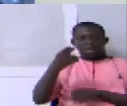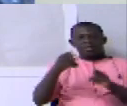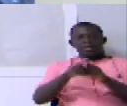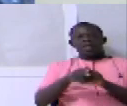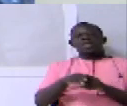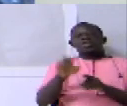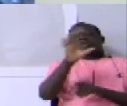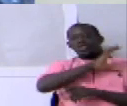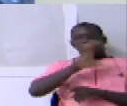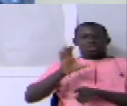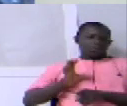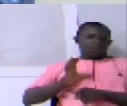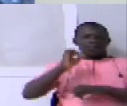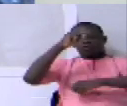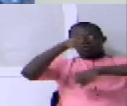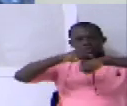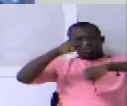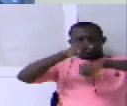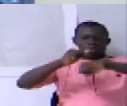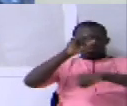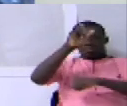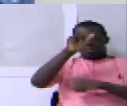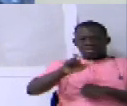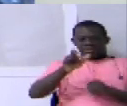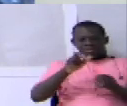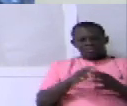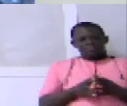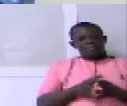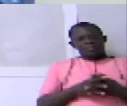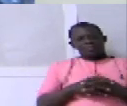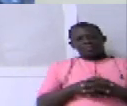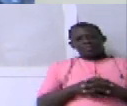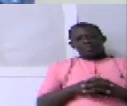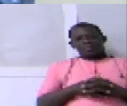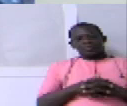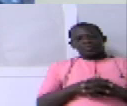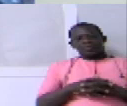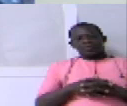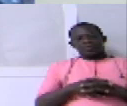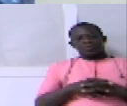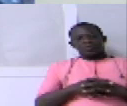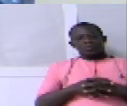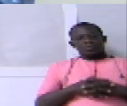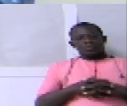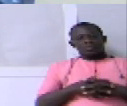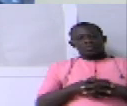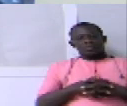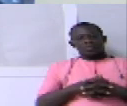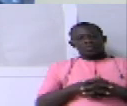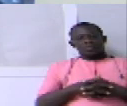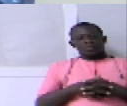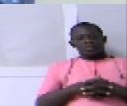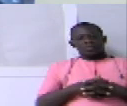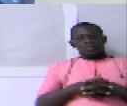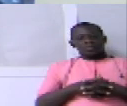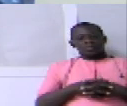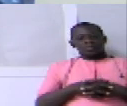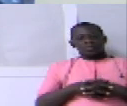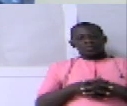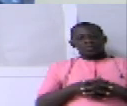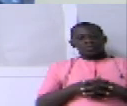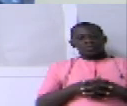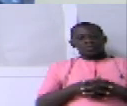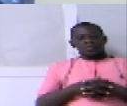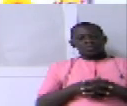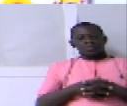kumo tilindim ba Samba Doro ba ate fanan na kumo lukono ay Ibrahim Jame la kumo fo nyamen ko e ka kumandi chief